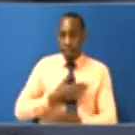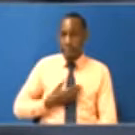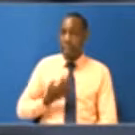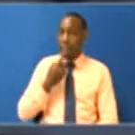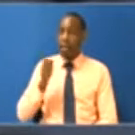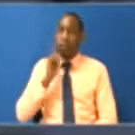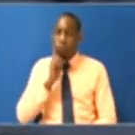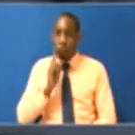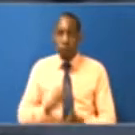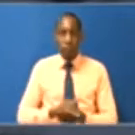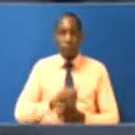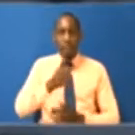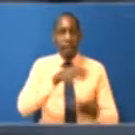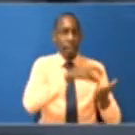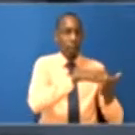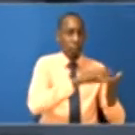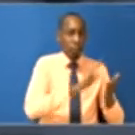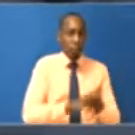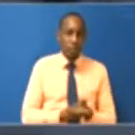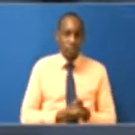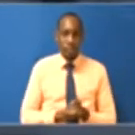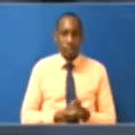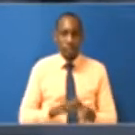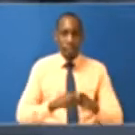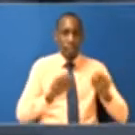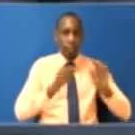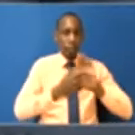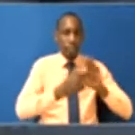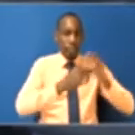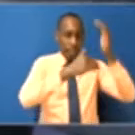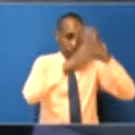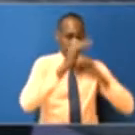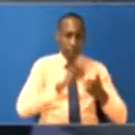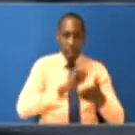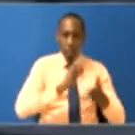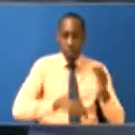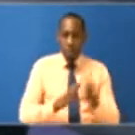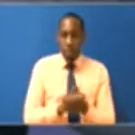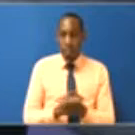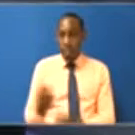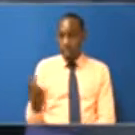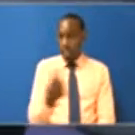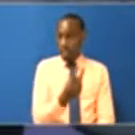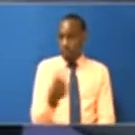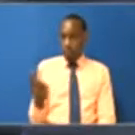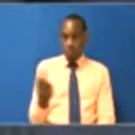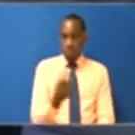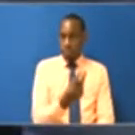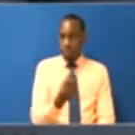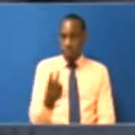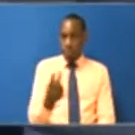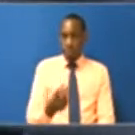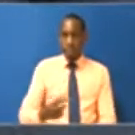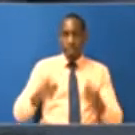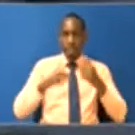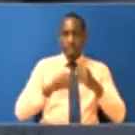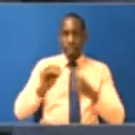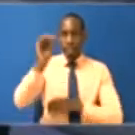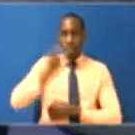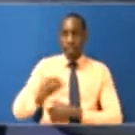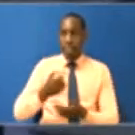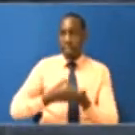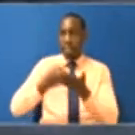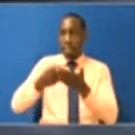me on the other side as prophet said that i've said they spent almost 60 percent of their